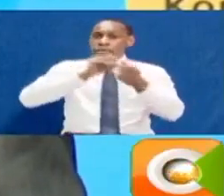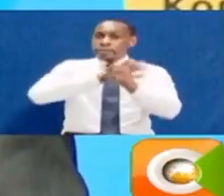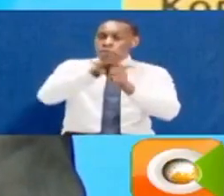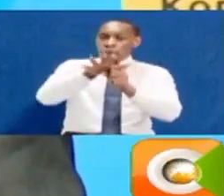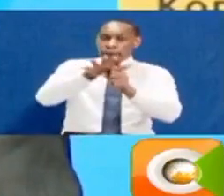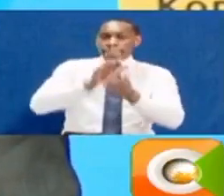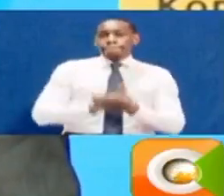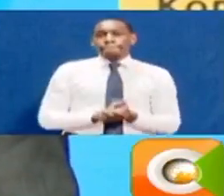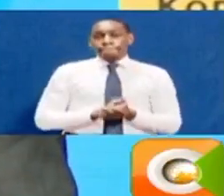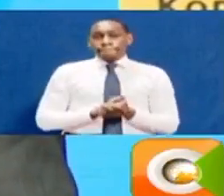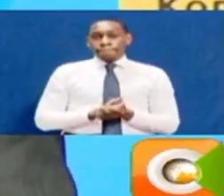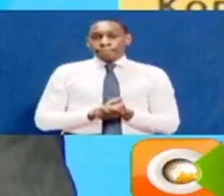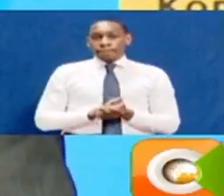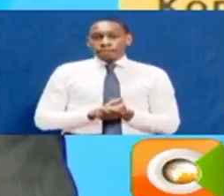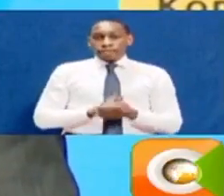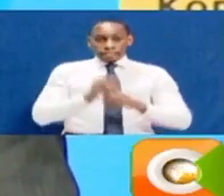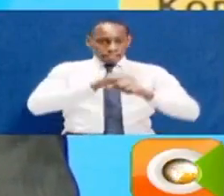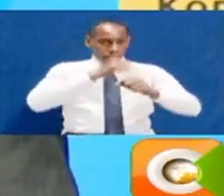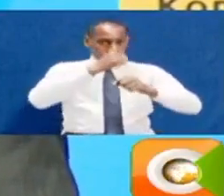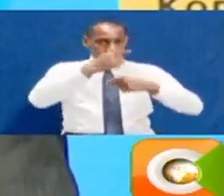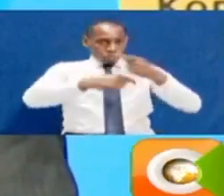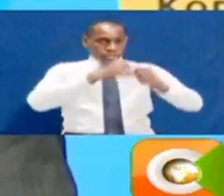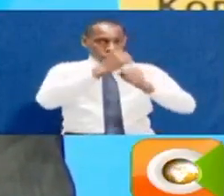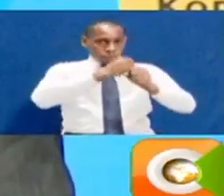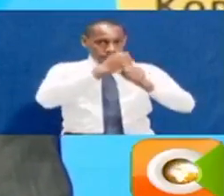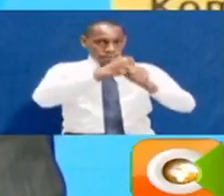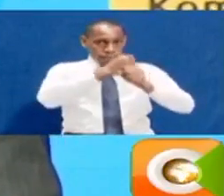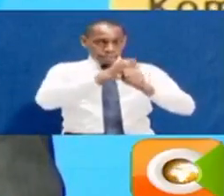COVID-19, as they discharge their duties.